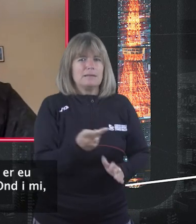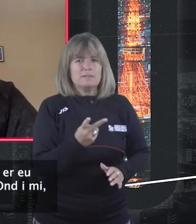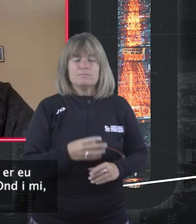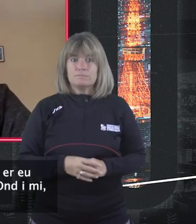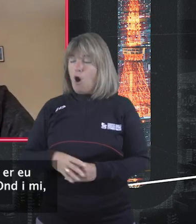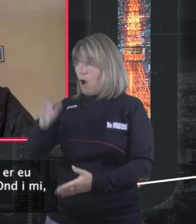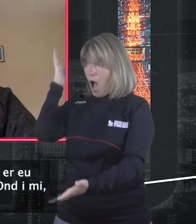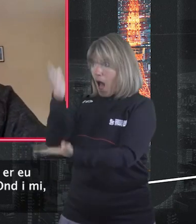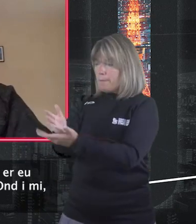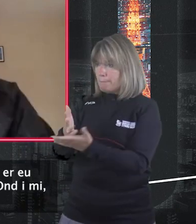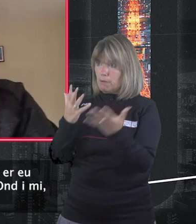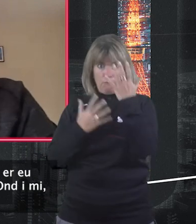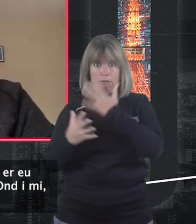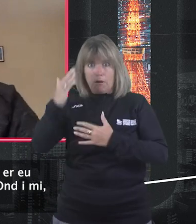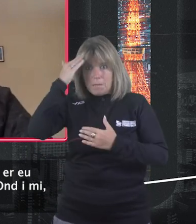And I think,